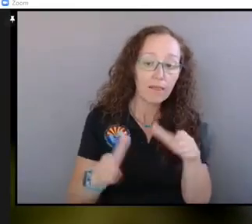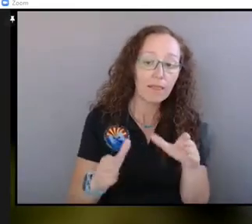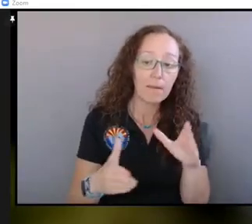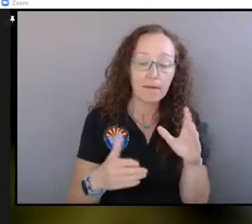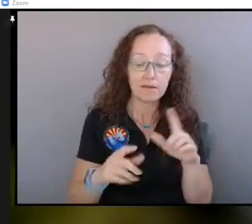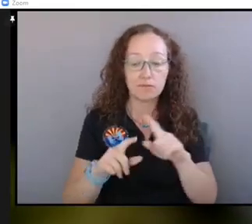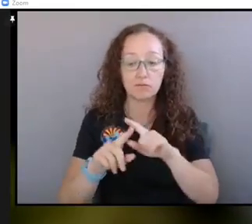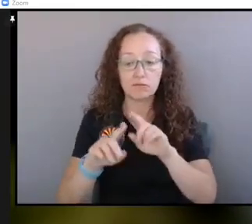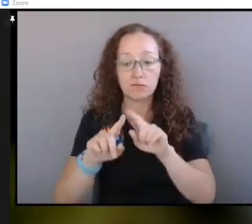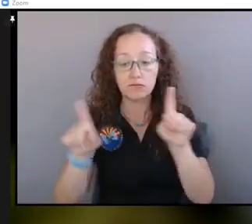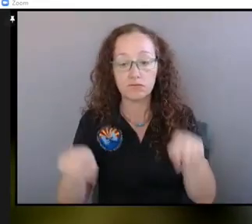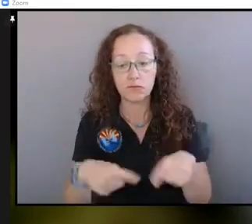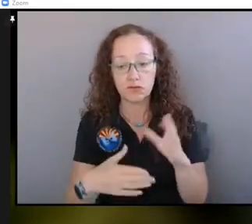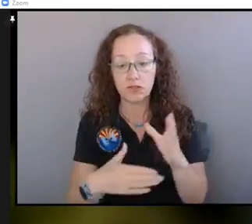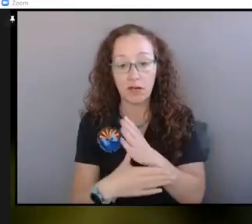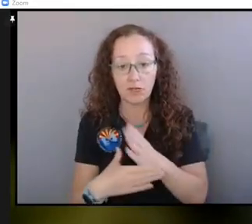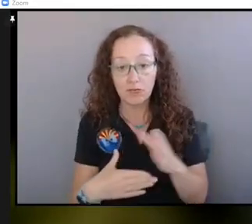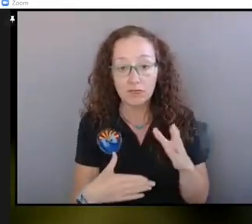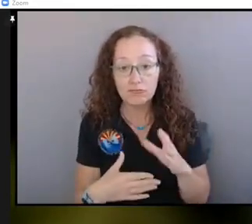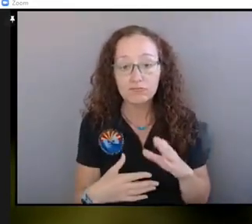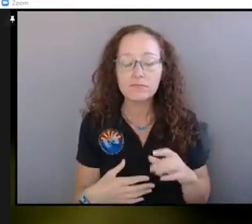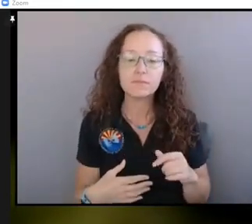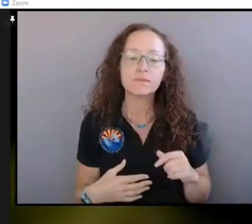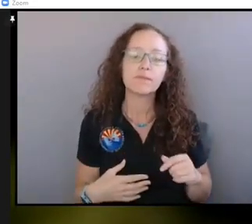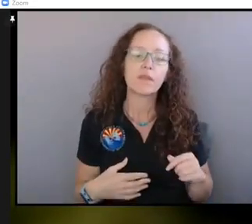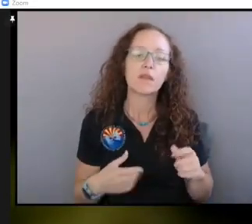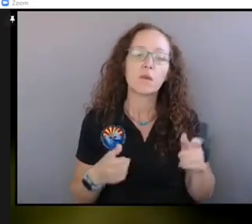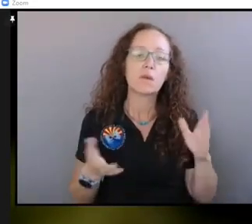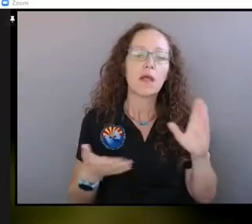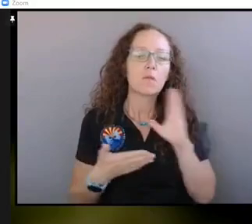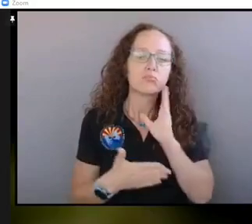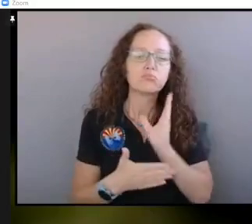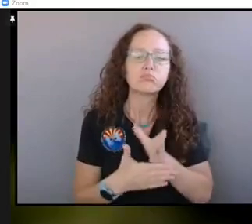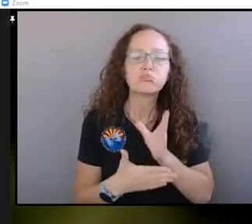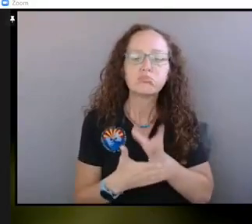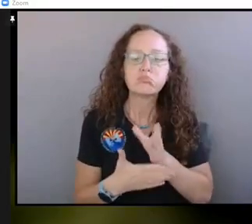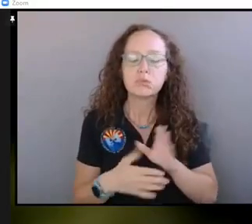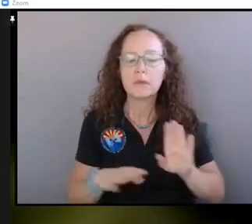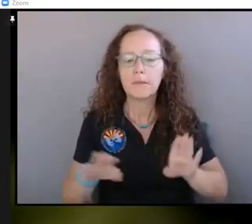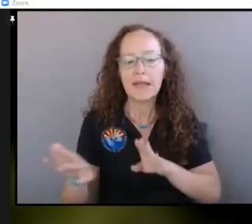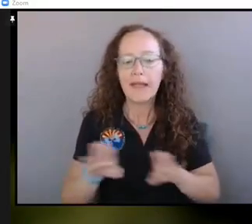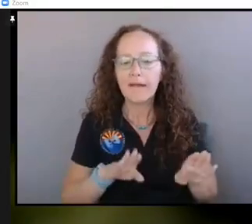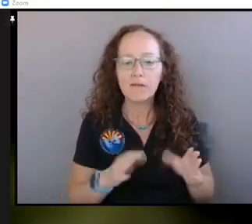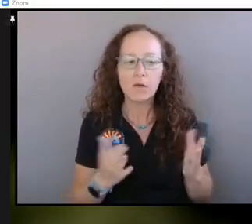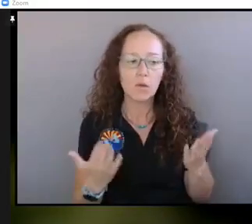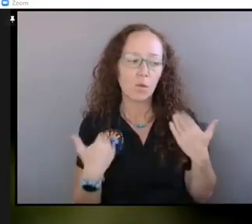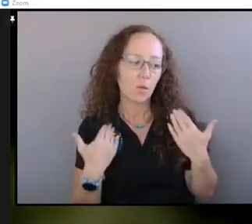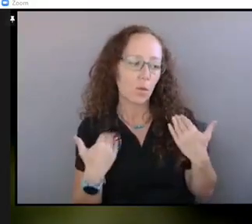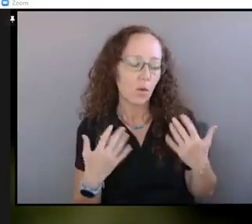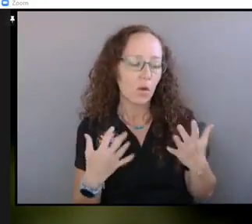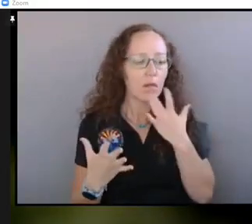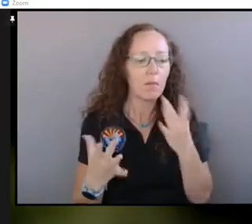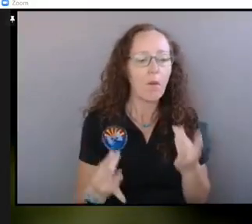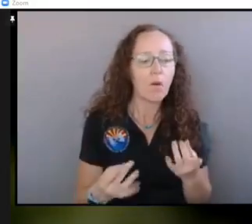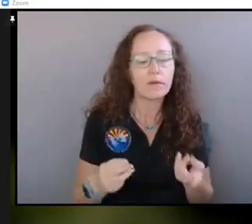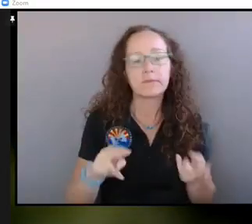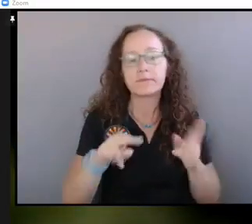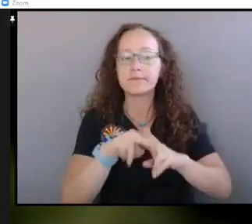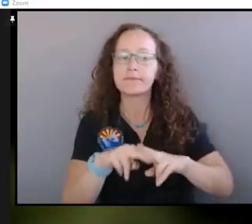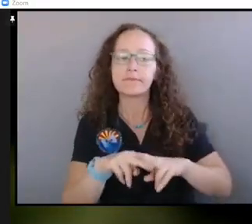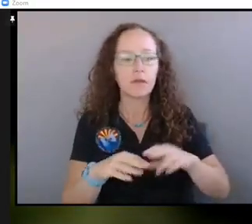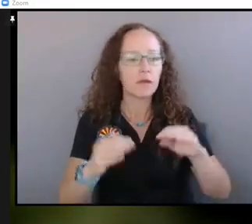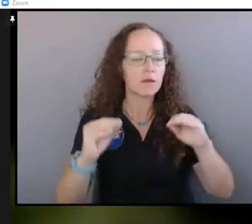behavior as this weather has cooled everything down, moistened everything up, made life a lot easier on the firefighters. And